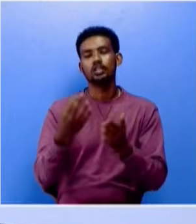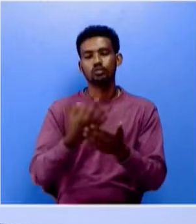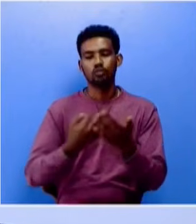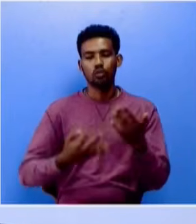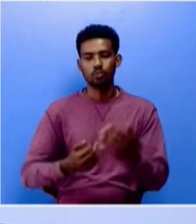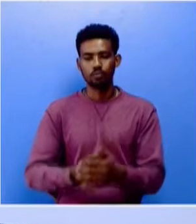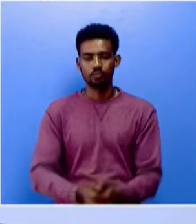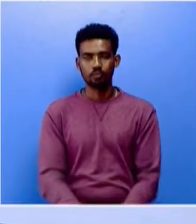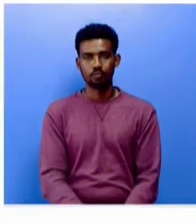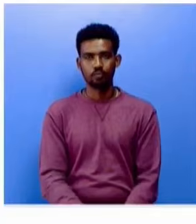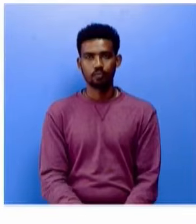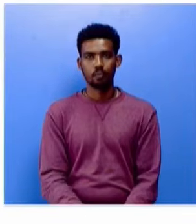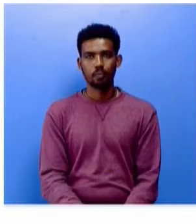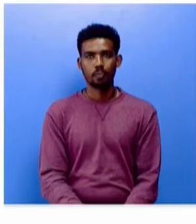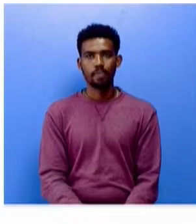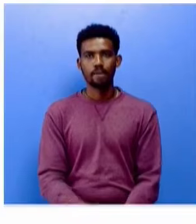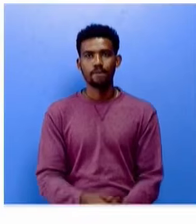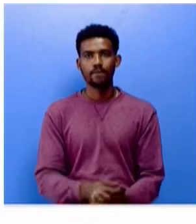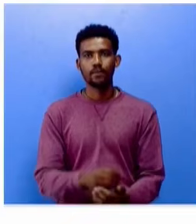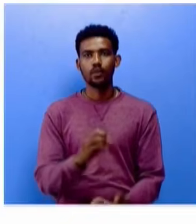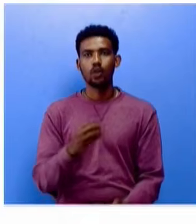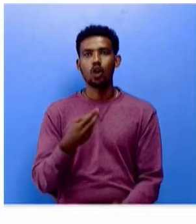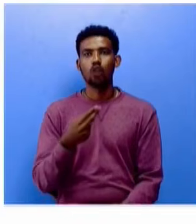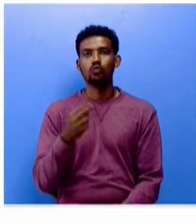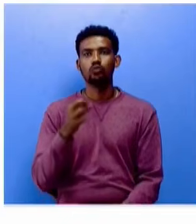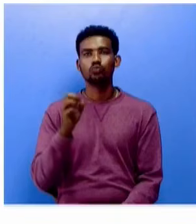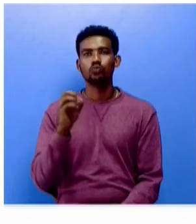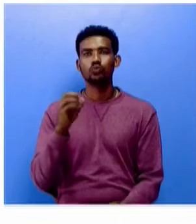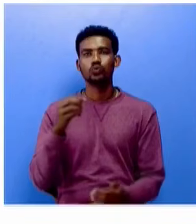Ought to in negative.